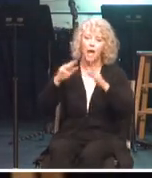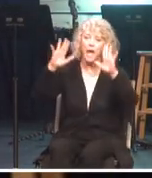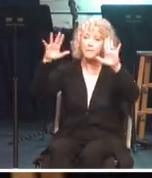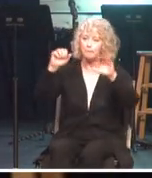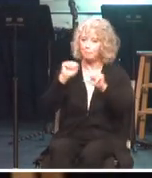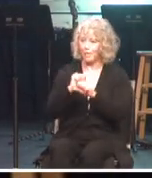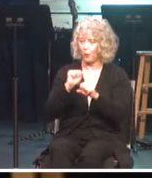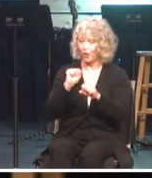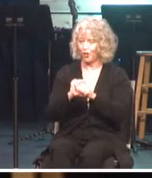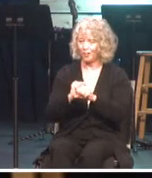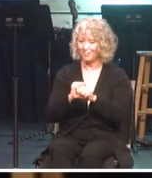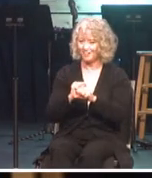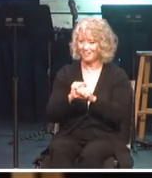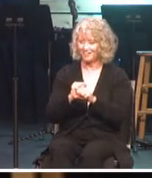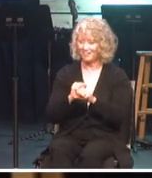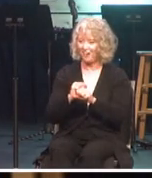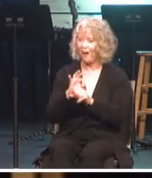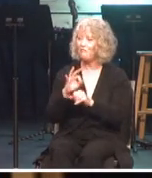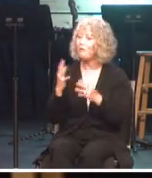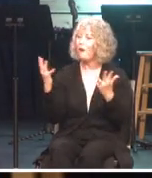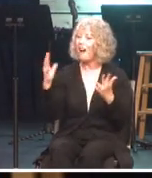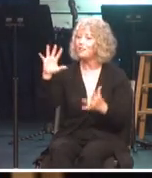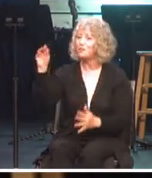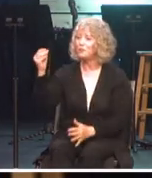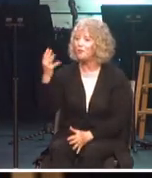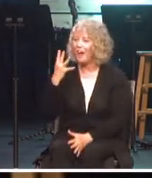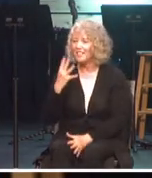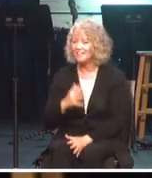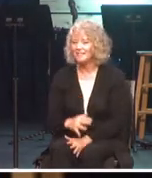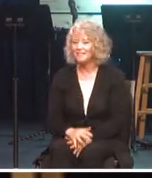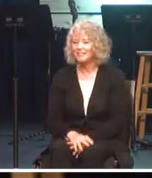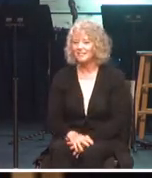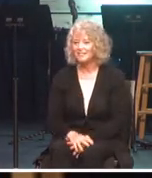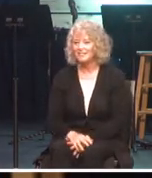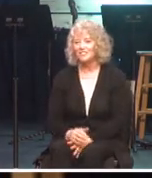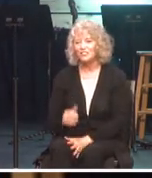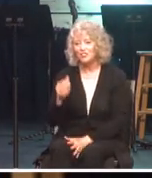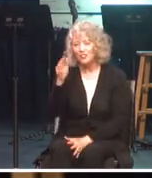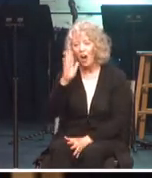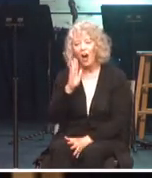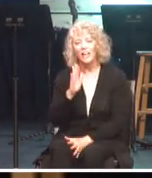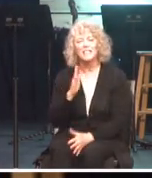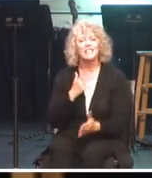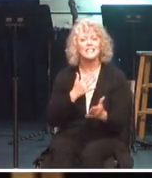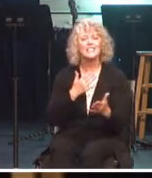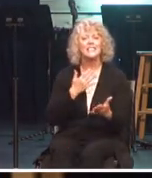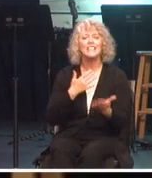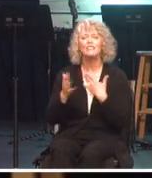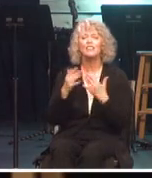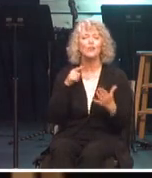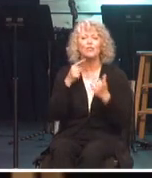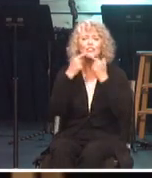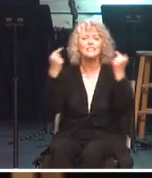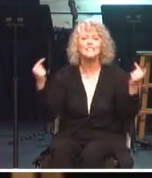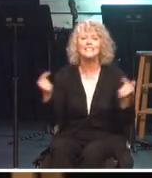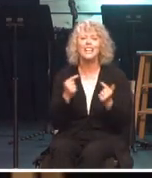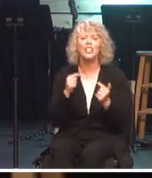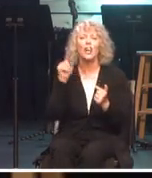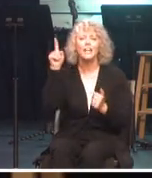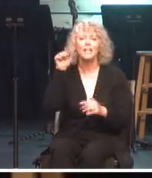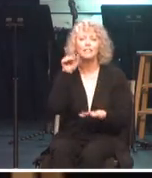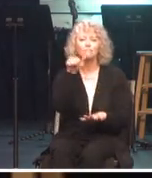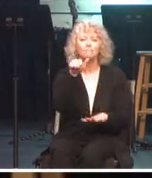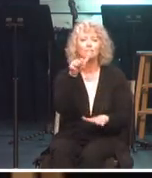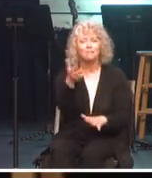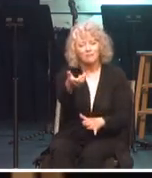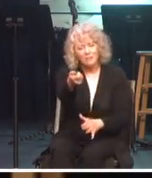A miracle of grace. He has drawn you despite yourself. We'll pick it up there